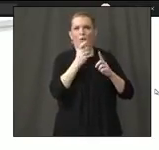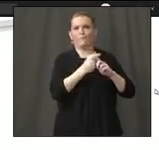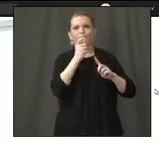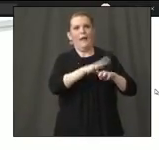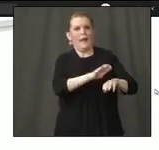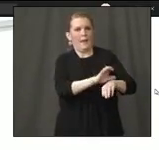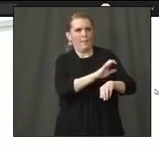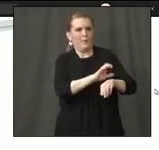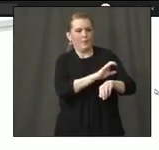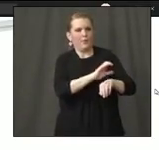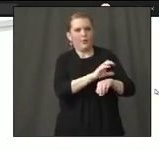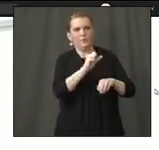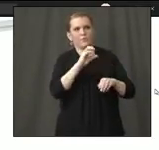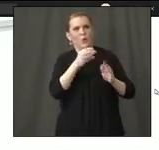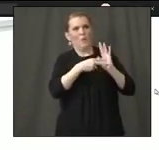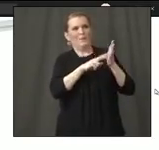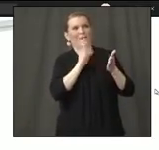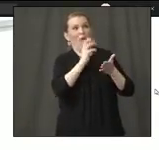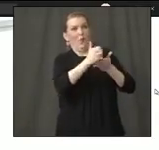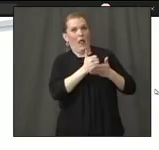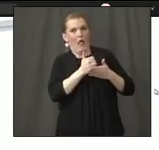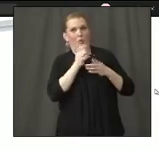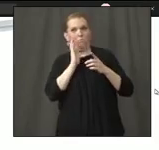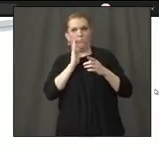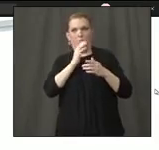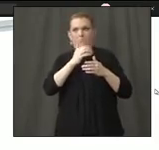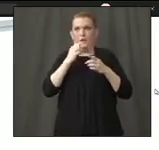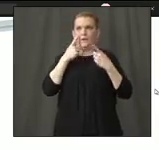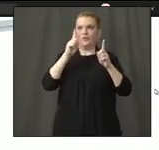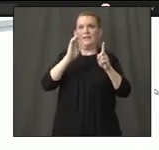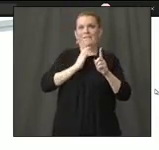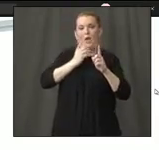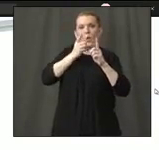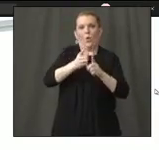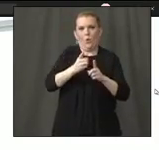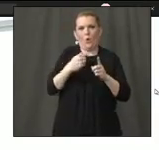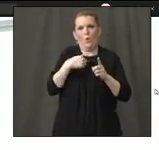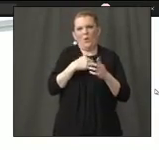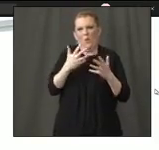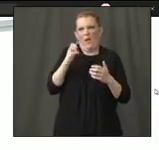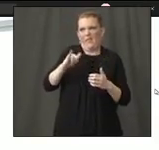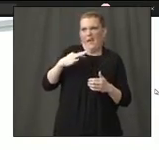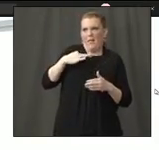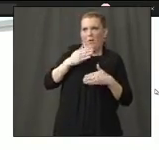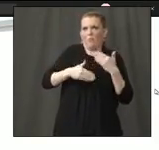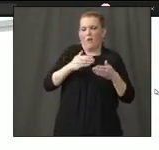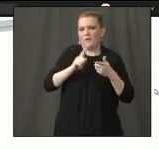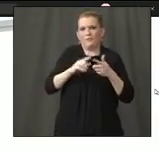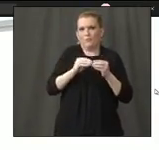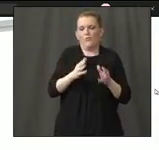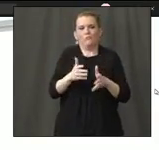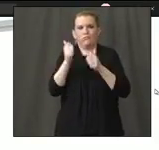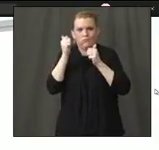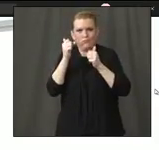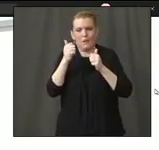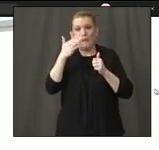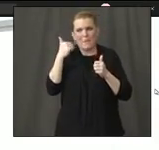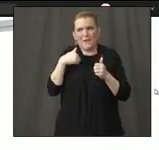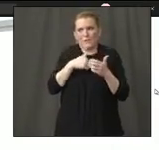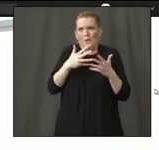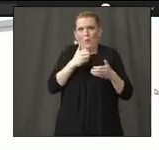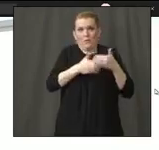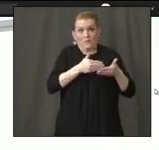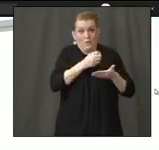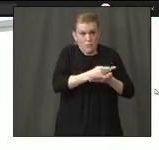our loan review process, and the goal is still to ensure that we can get this money approved and out the door to small